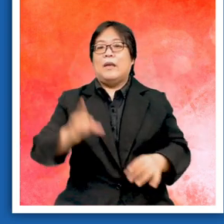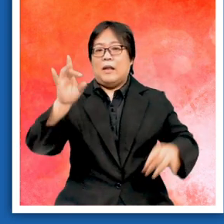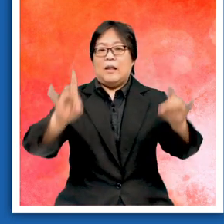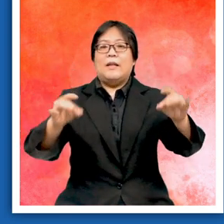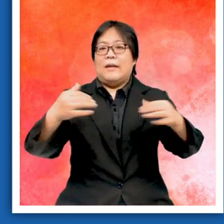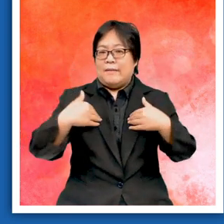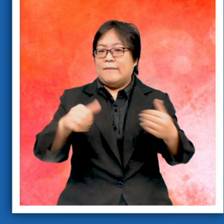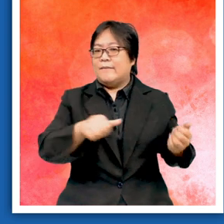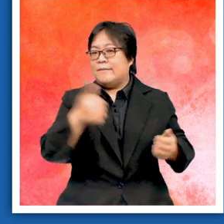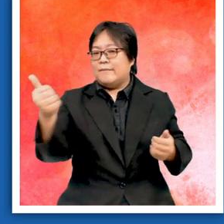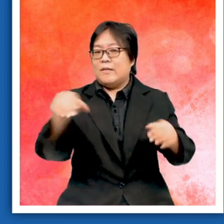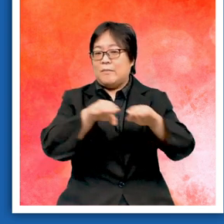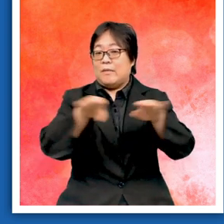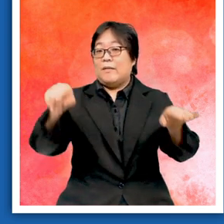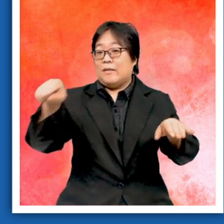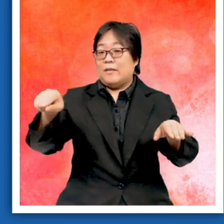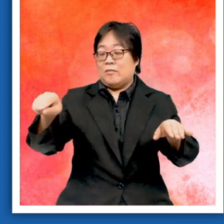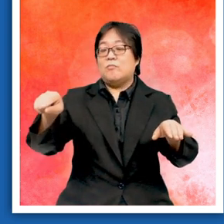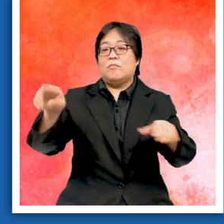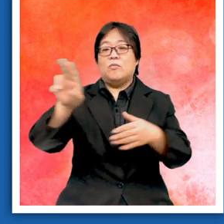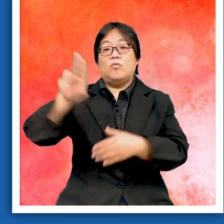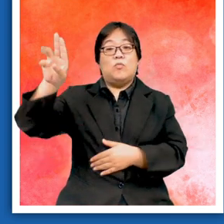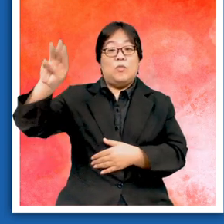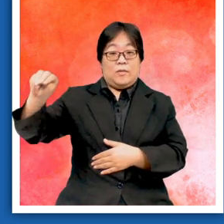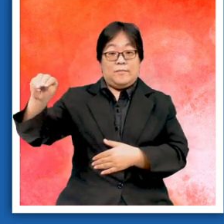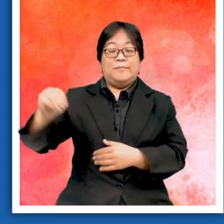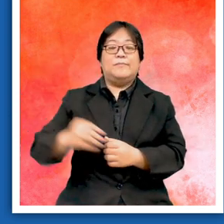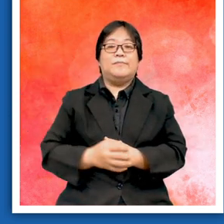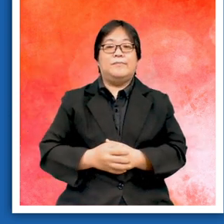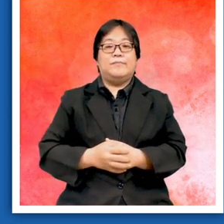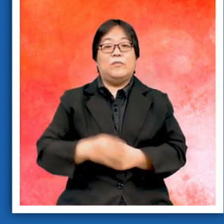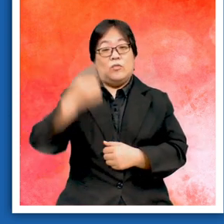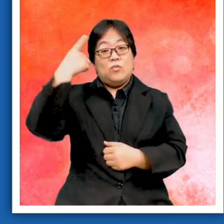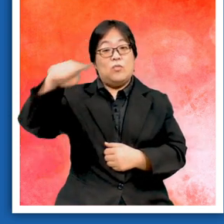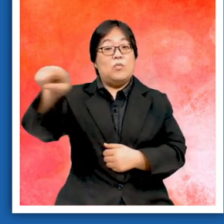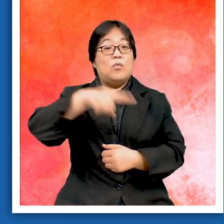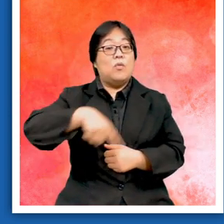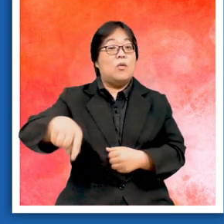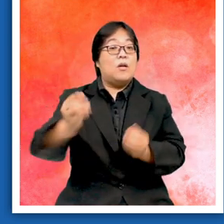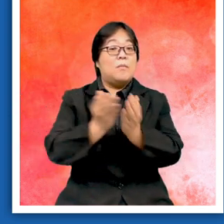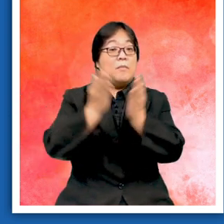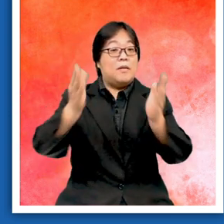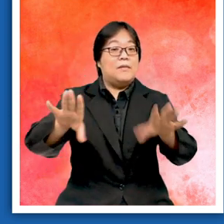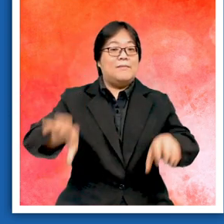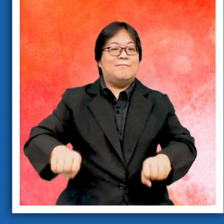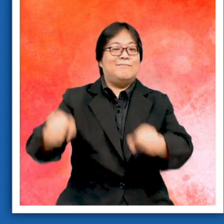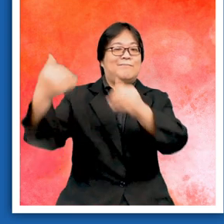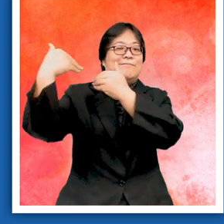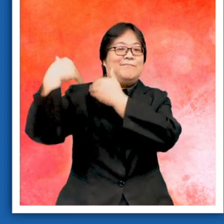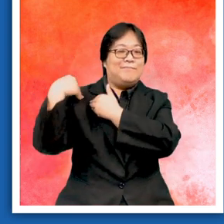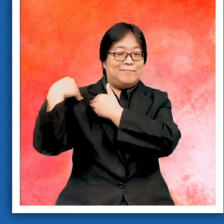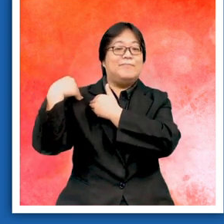platform created by Institute of Malaya for students to take up the